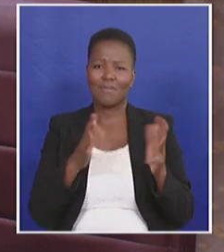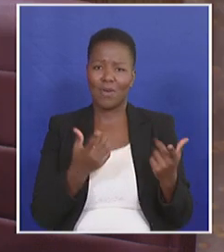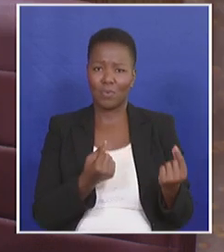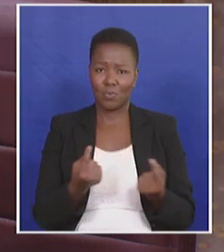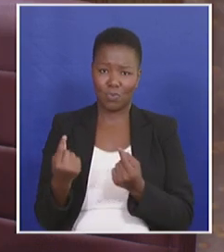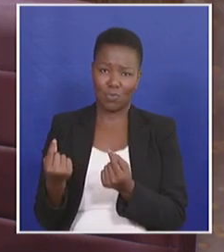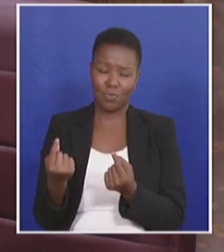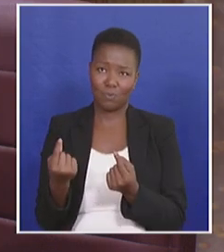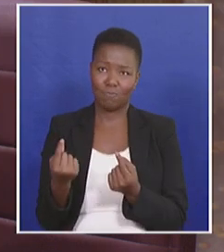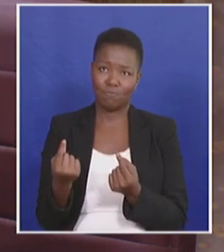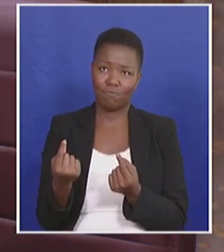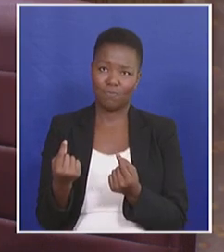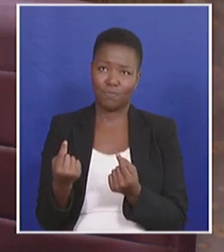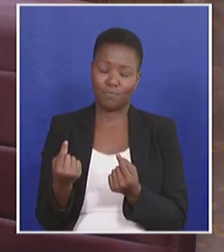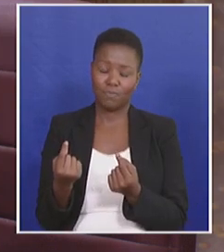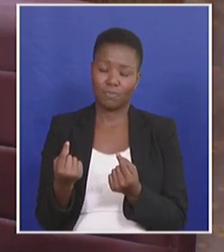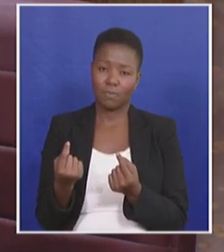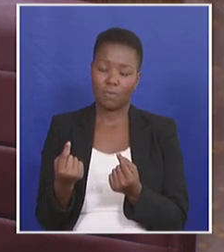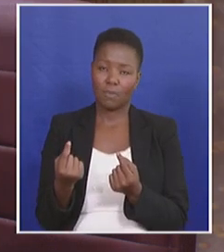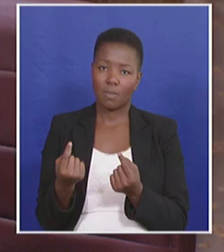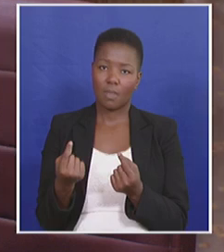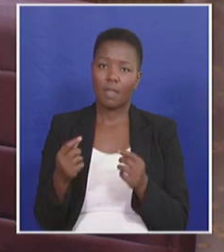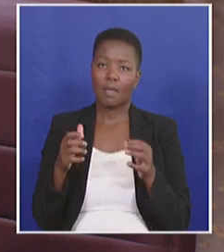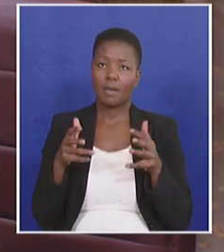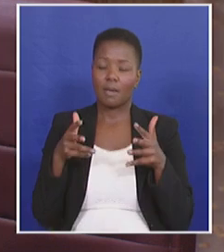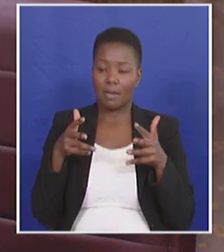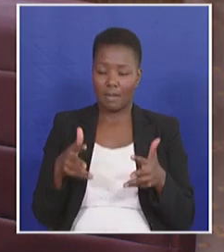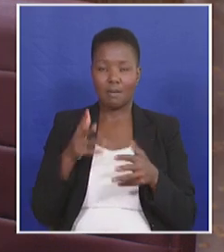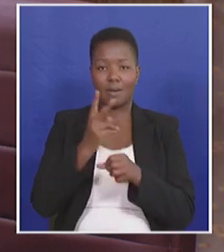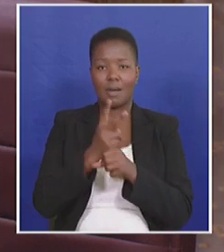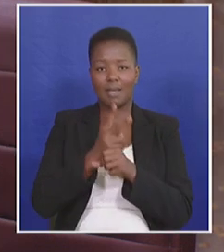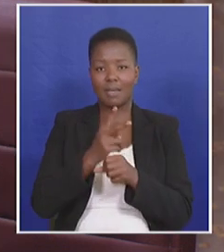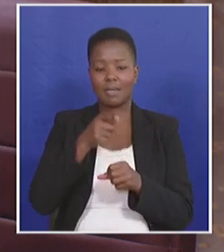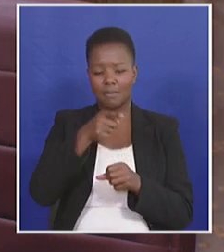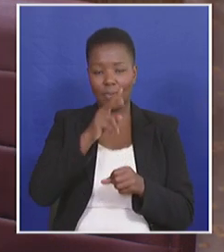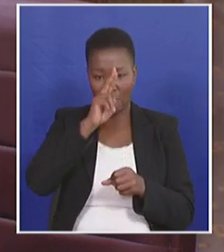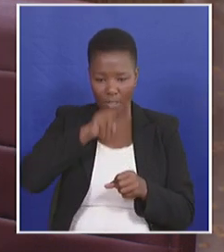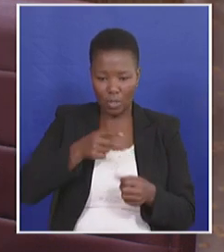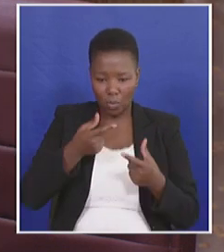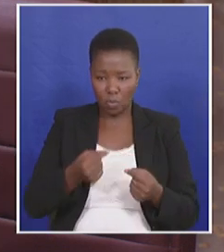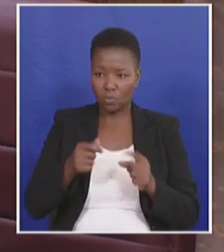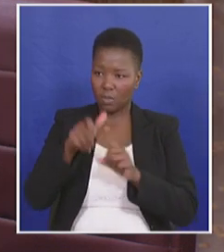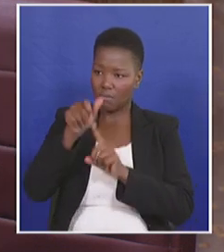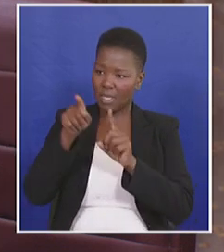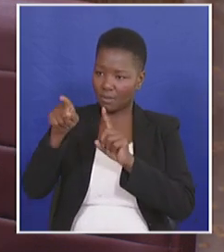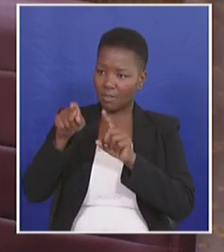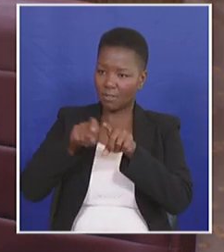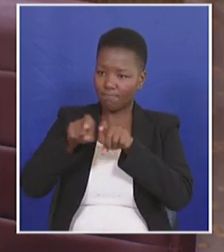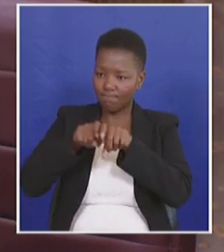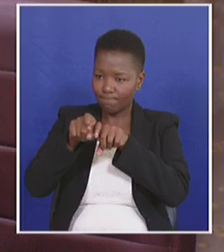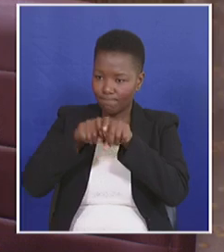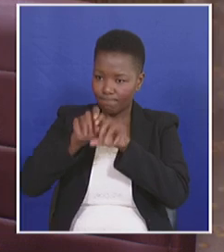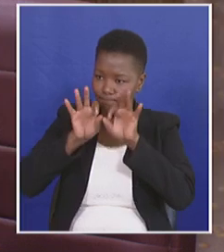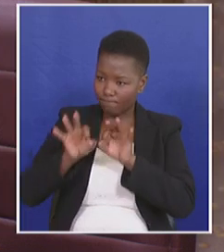as legal firms. And they are also required to make rules on the competency-based examination or assessment